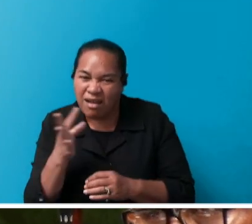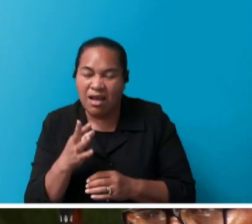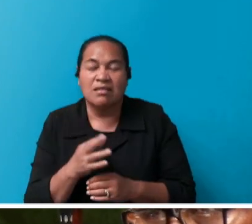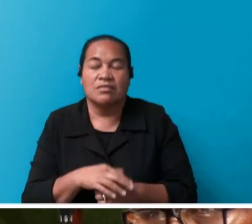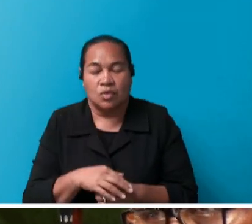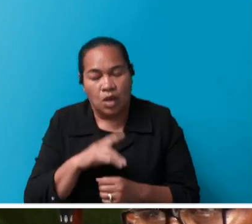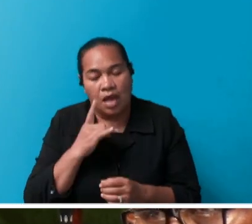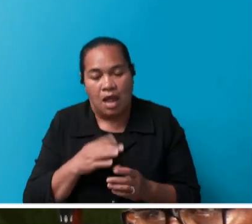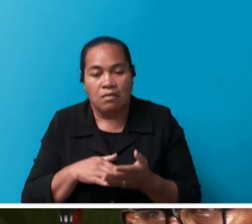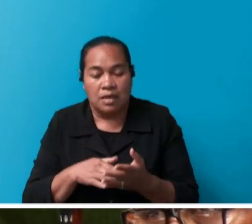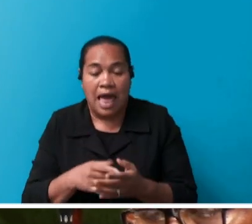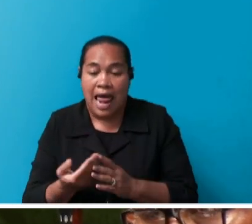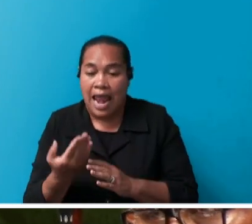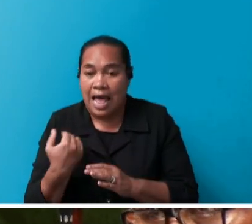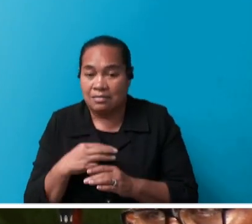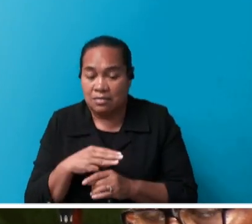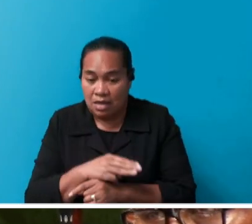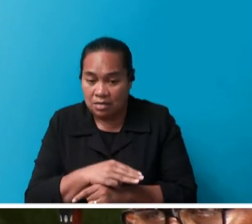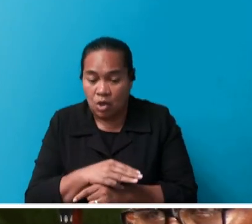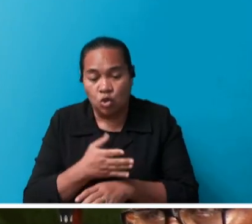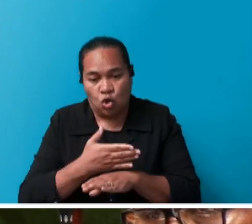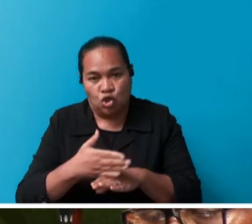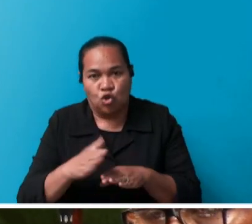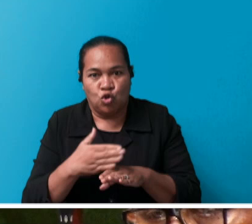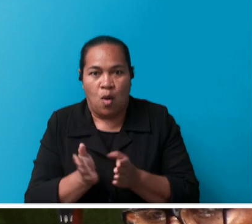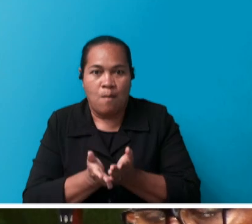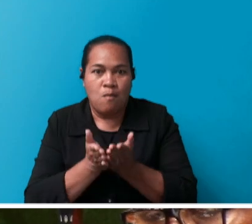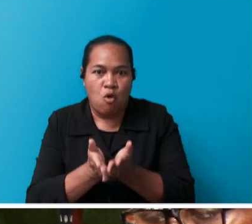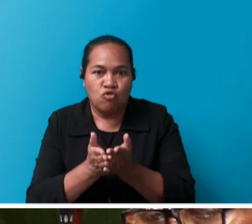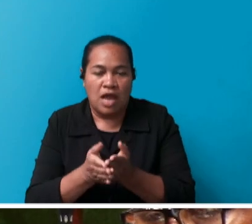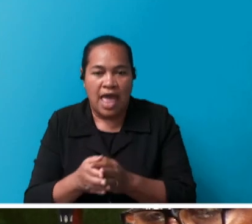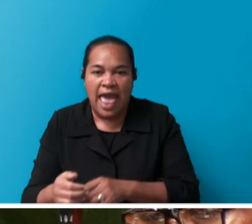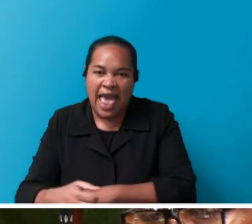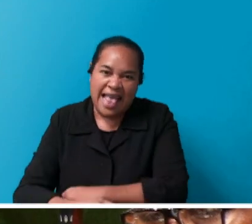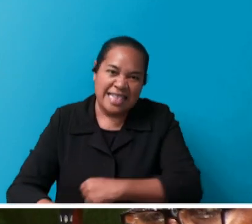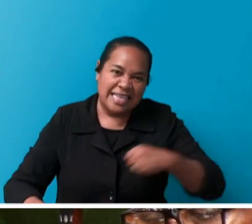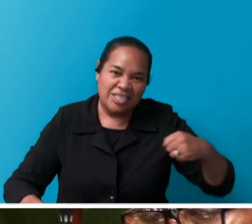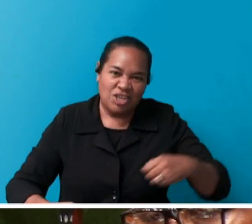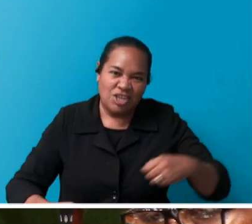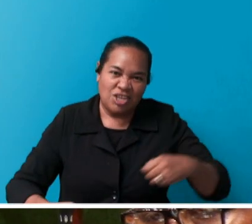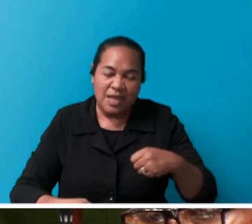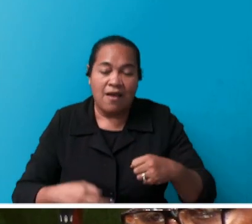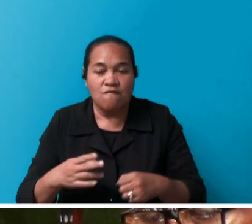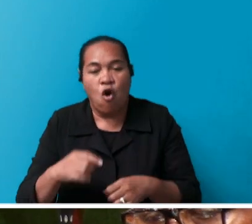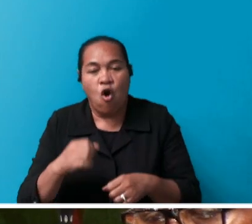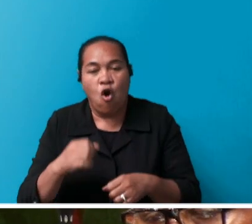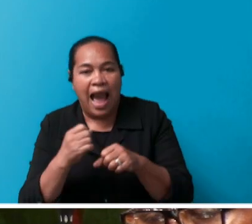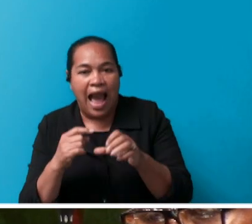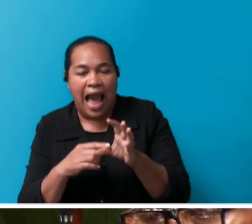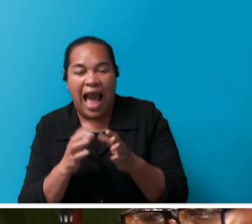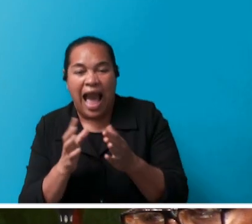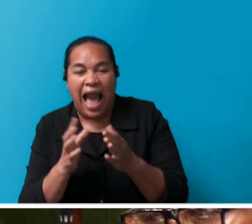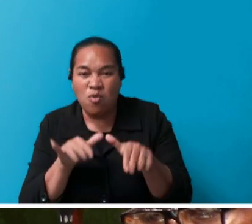last 12 months, the ministry has provided new medical boat and engine for Kavala Health Center, Ngau Health Center, and